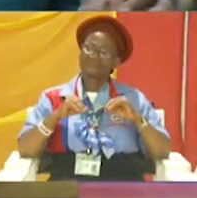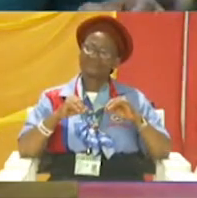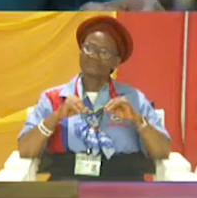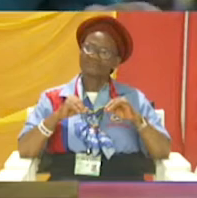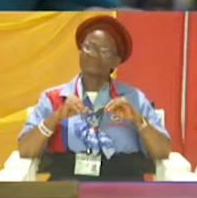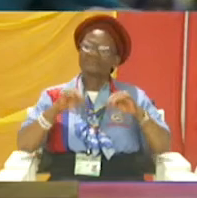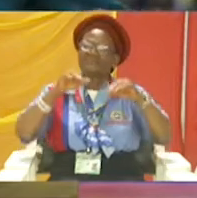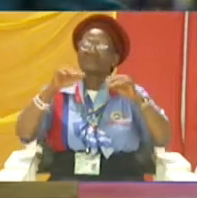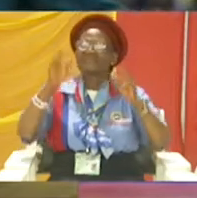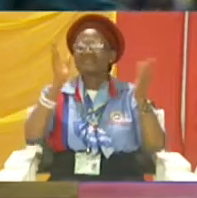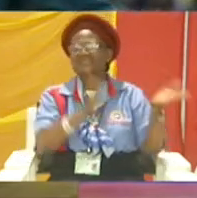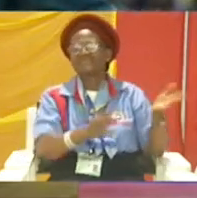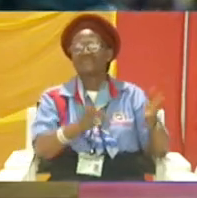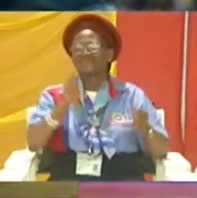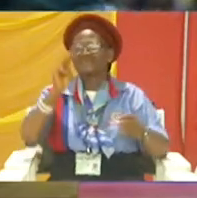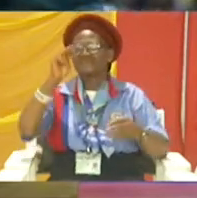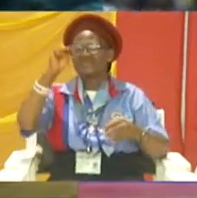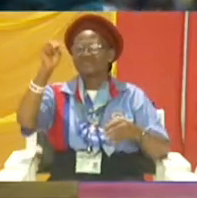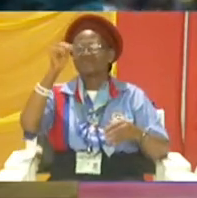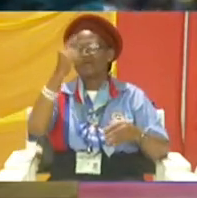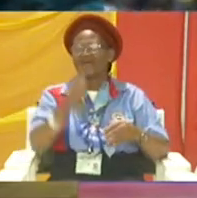alone.